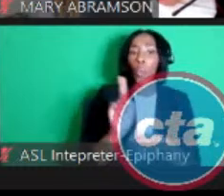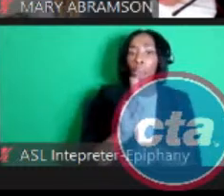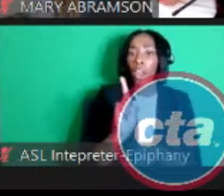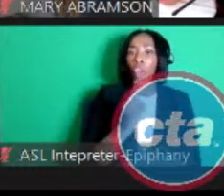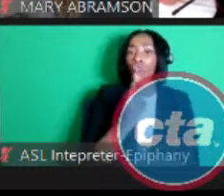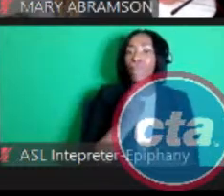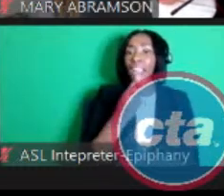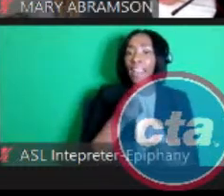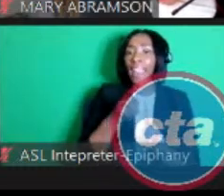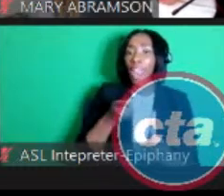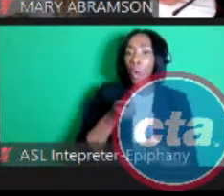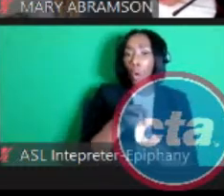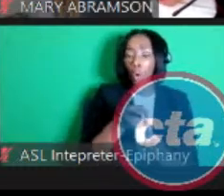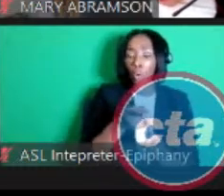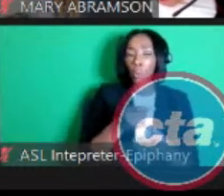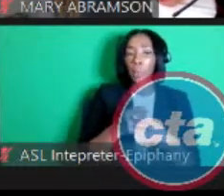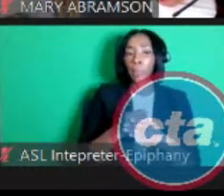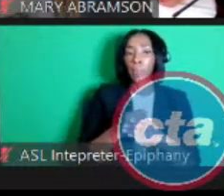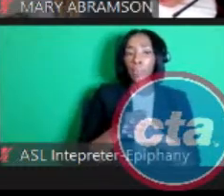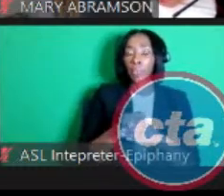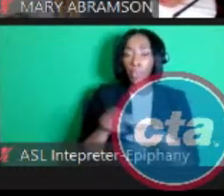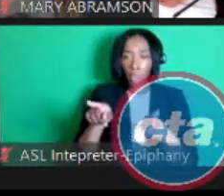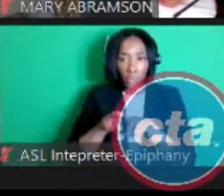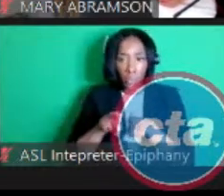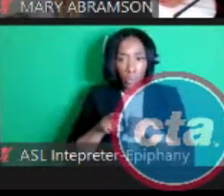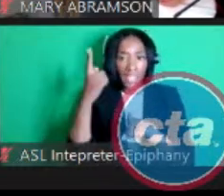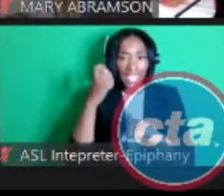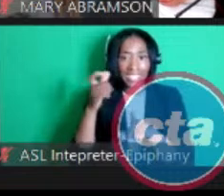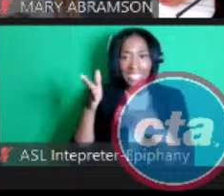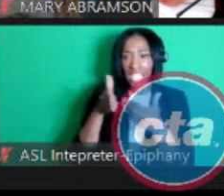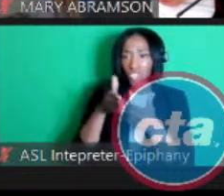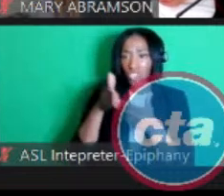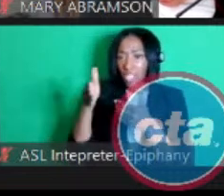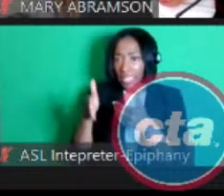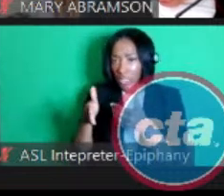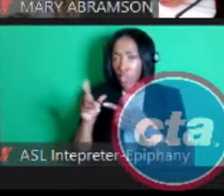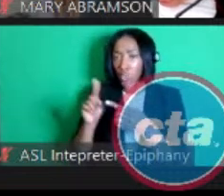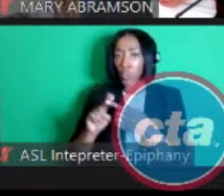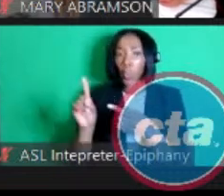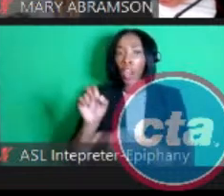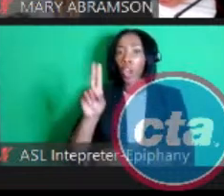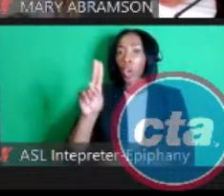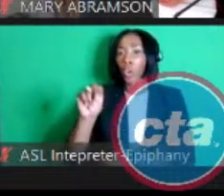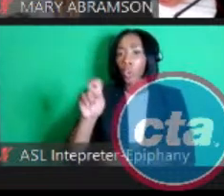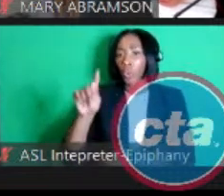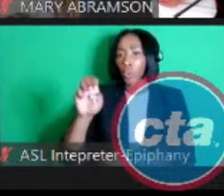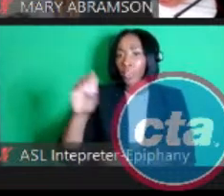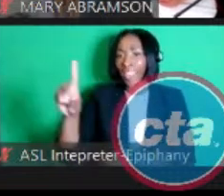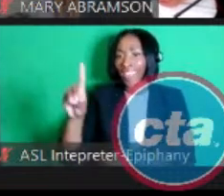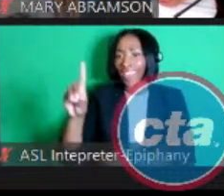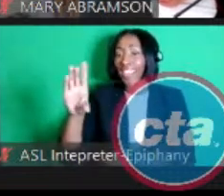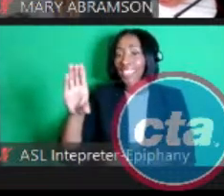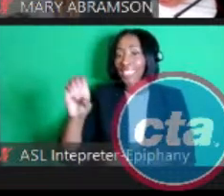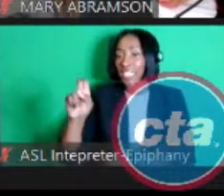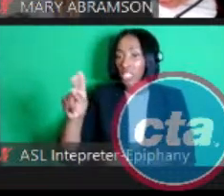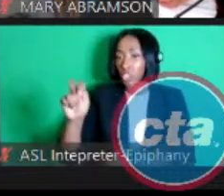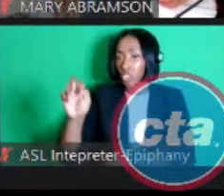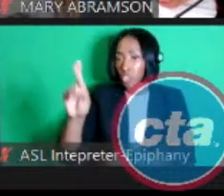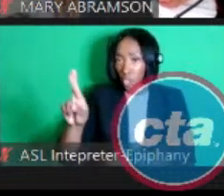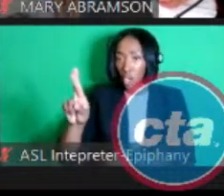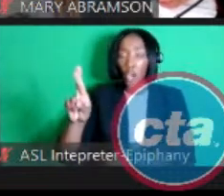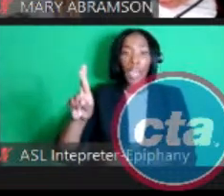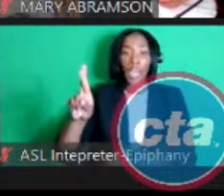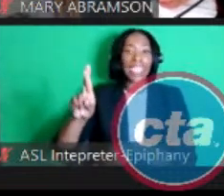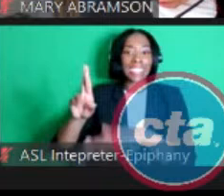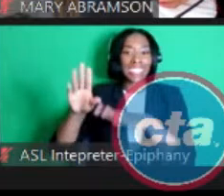arrow. There is also, because this is adjacent to the United Center, there is a surge entrance for very